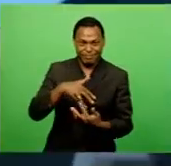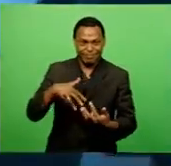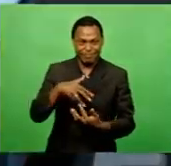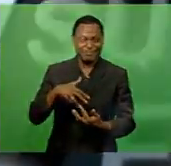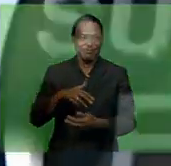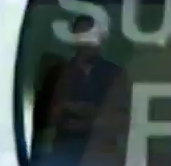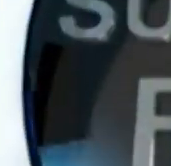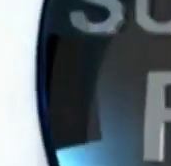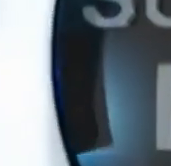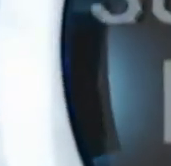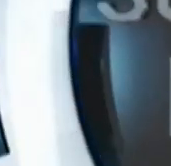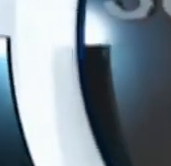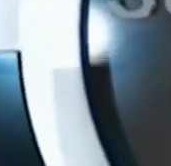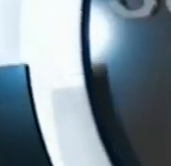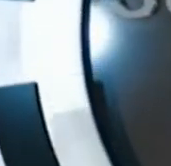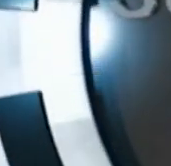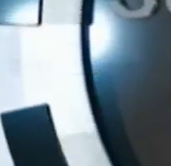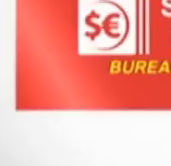News.